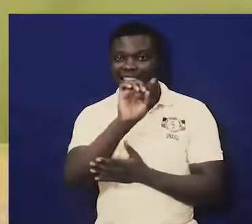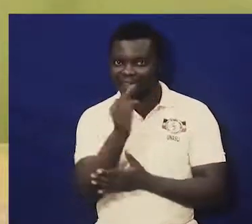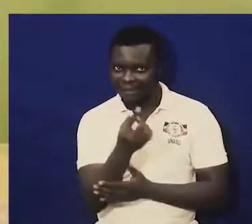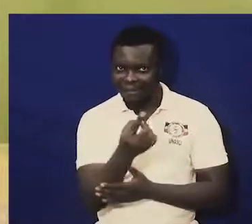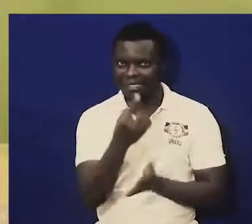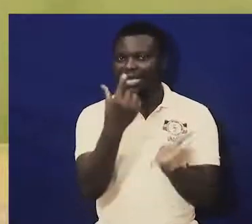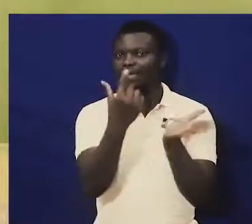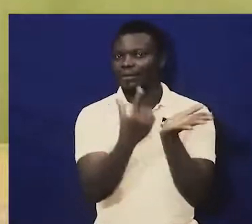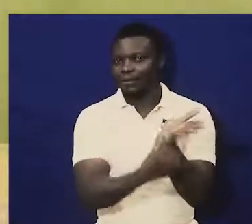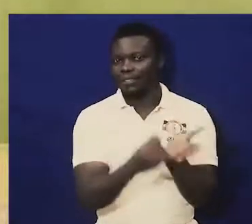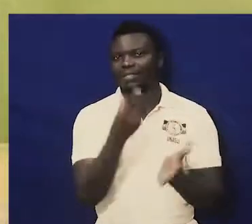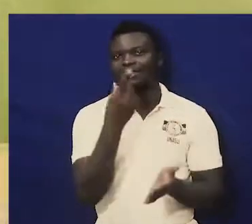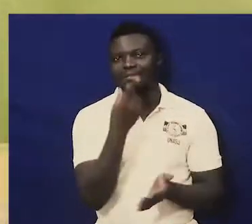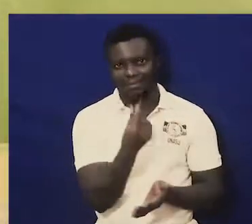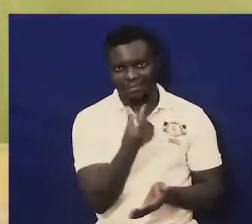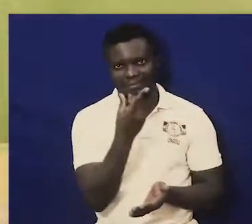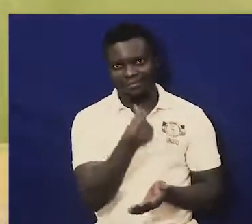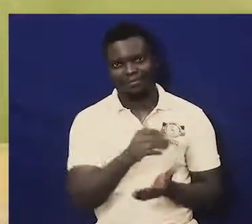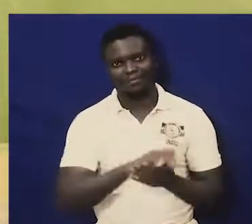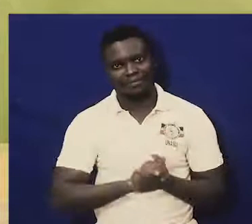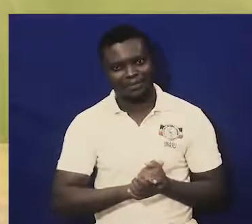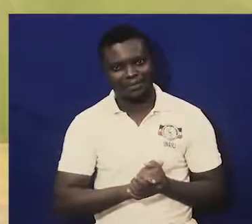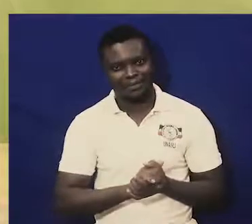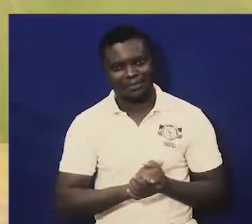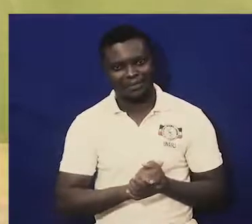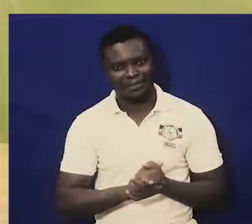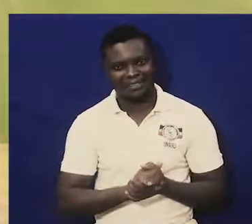18,000 Uganda shillings.